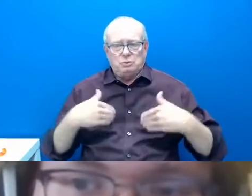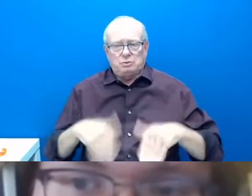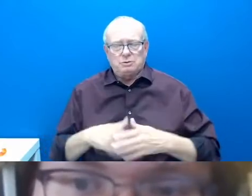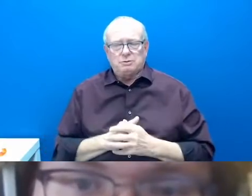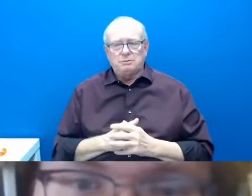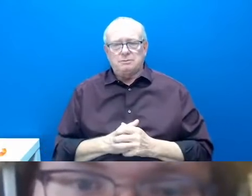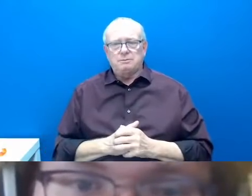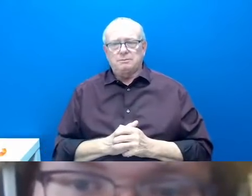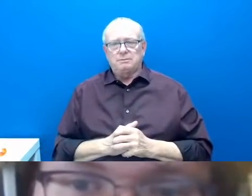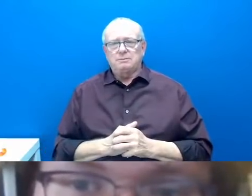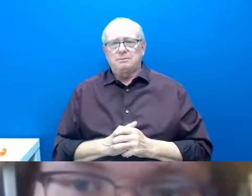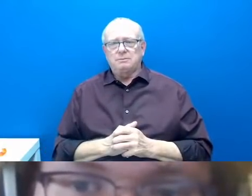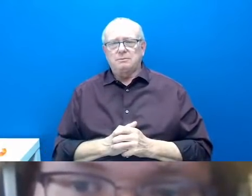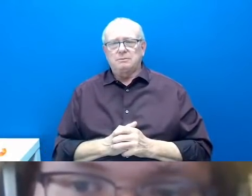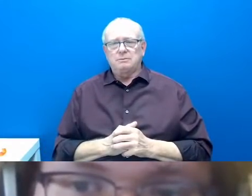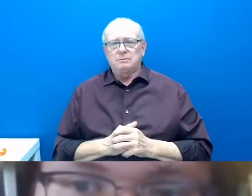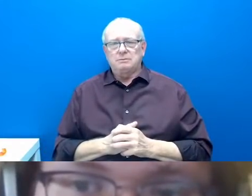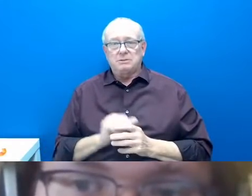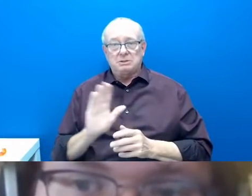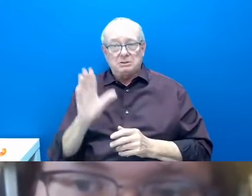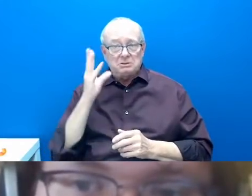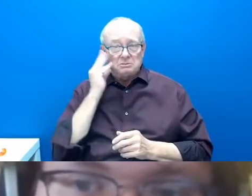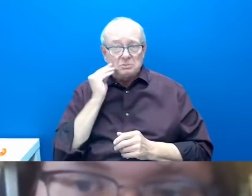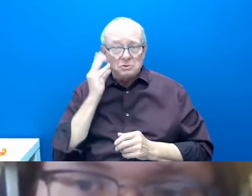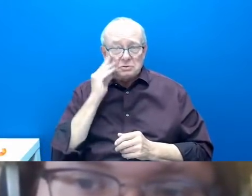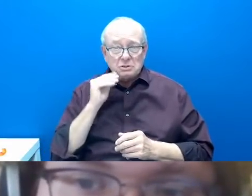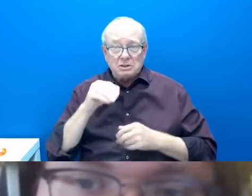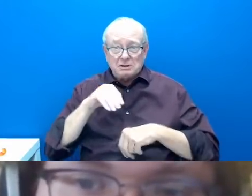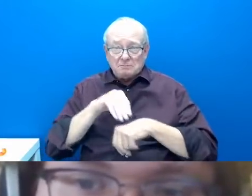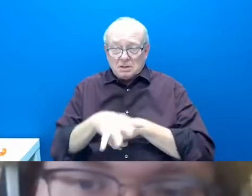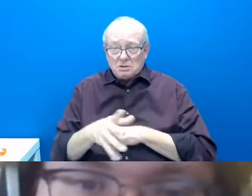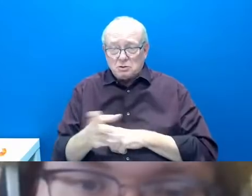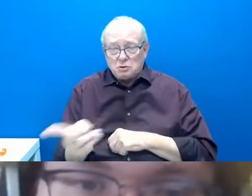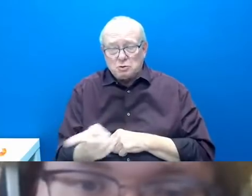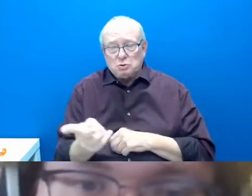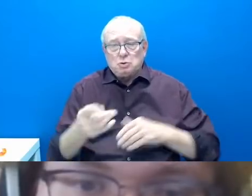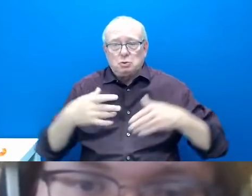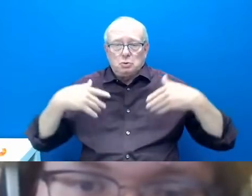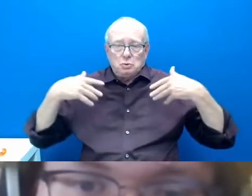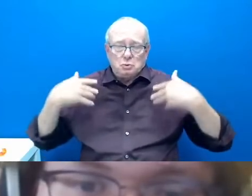experience has been impacting you guys.